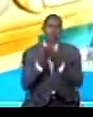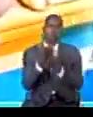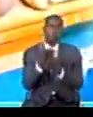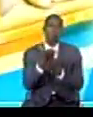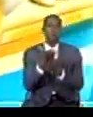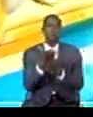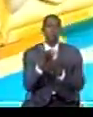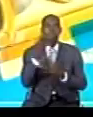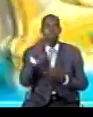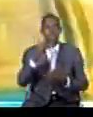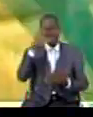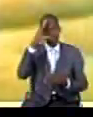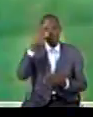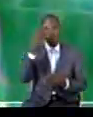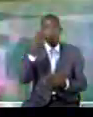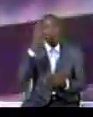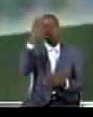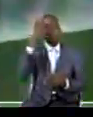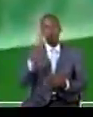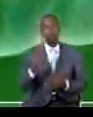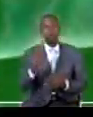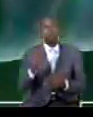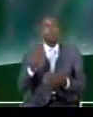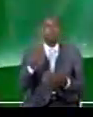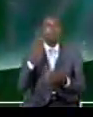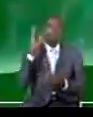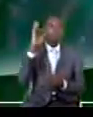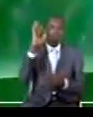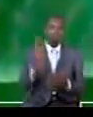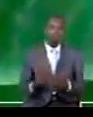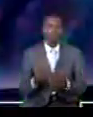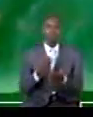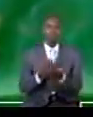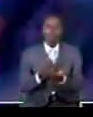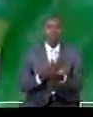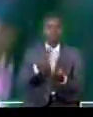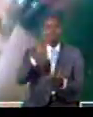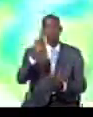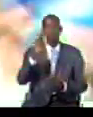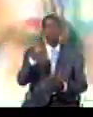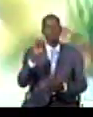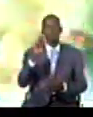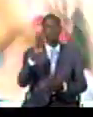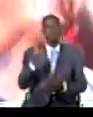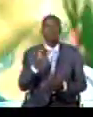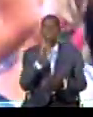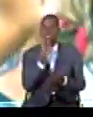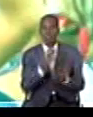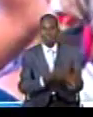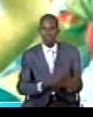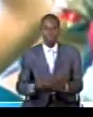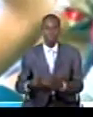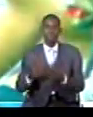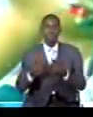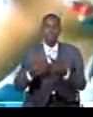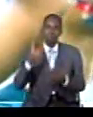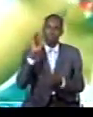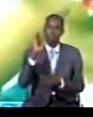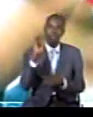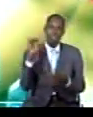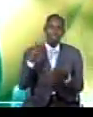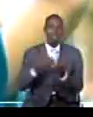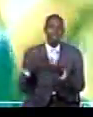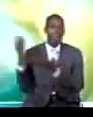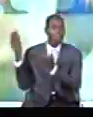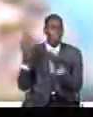The man of God, Pastor Dr. W.F. Kowi, is ready to minister again today and bring